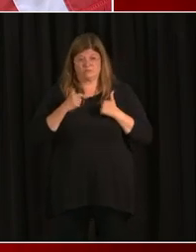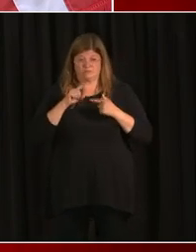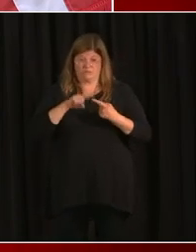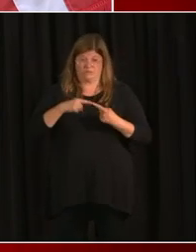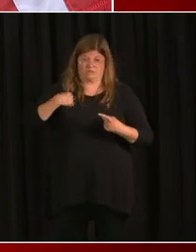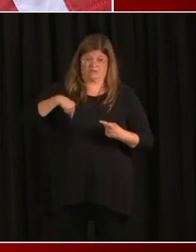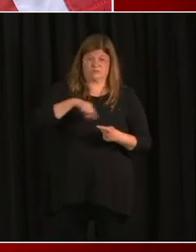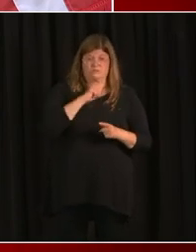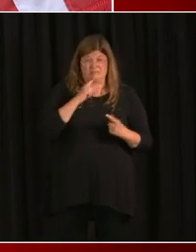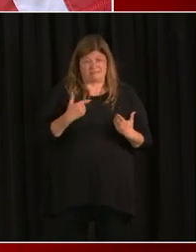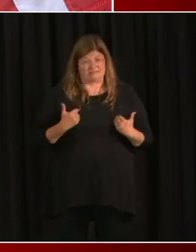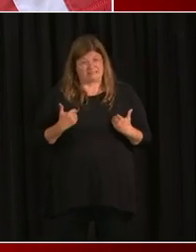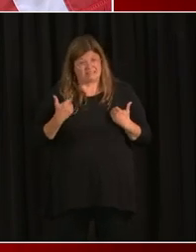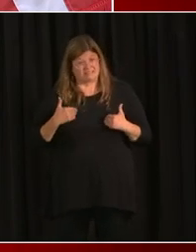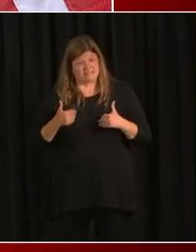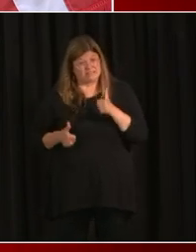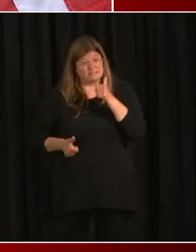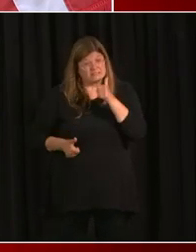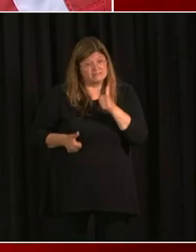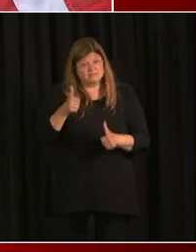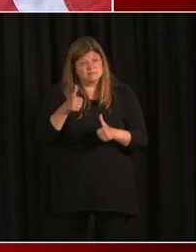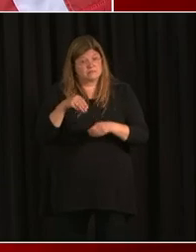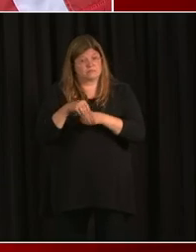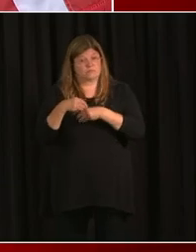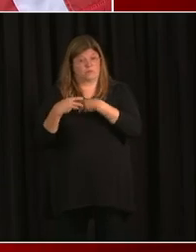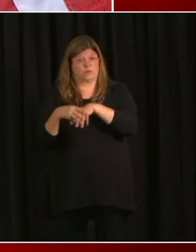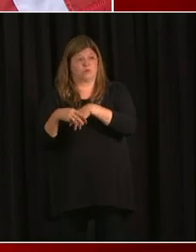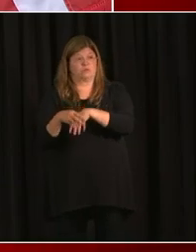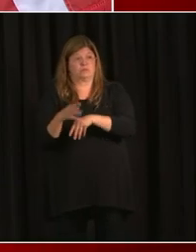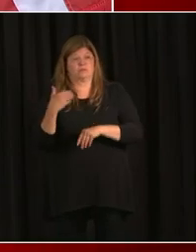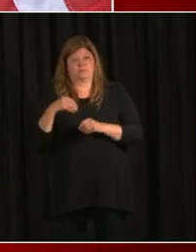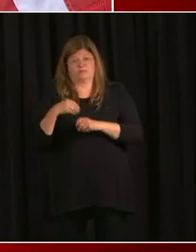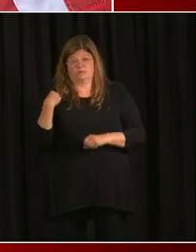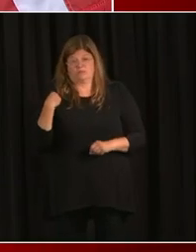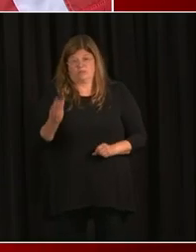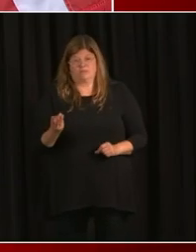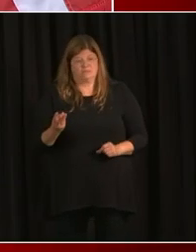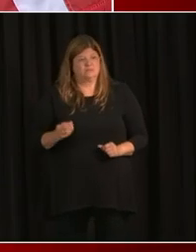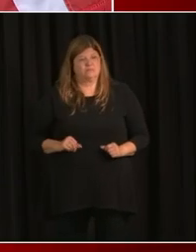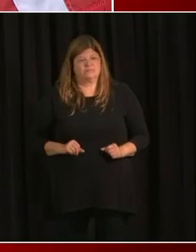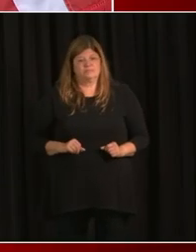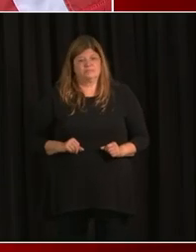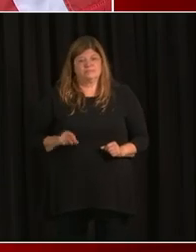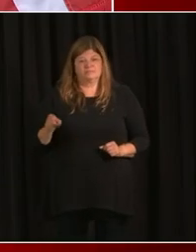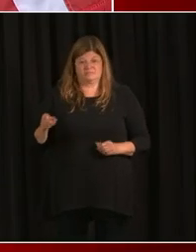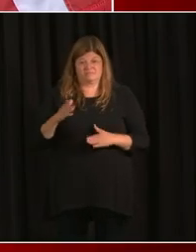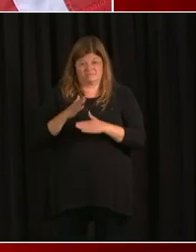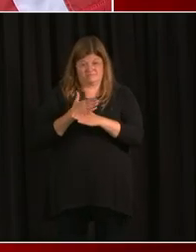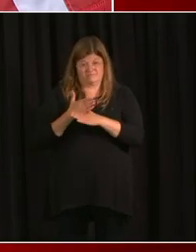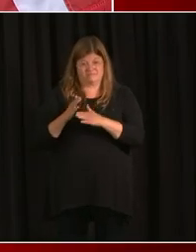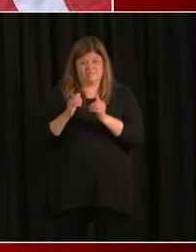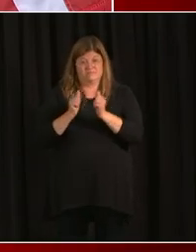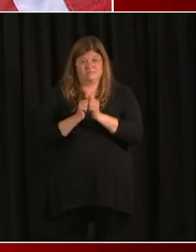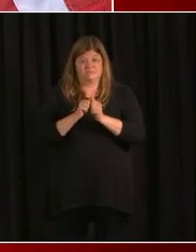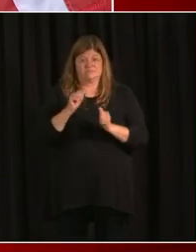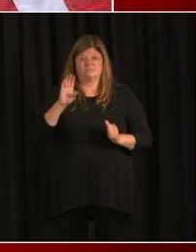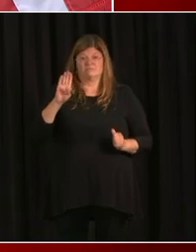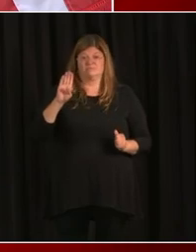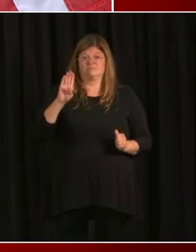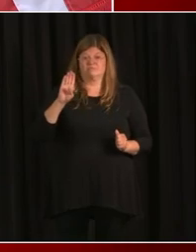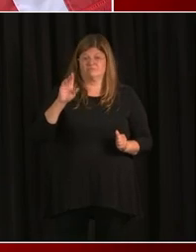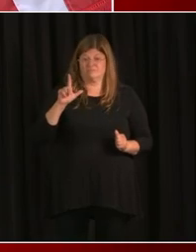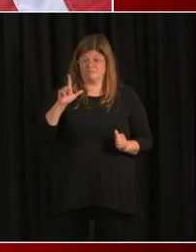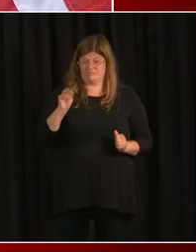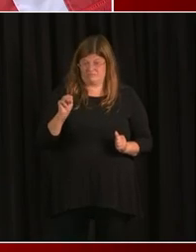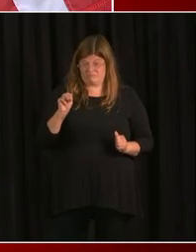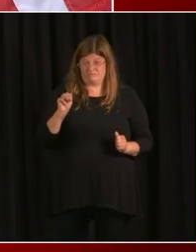the youngest speaker at the March on Washington. And he shared with me on Black Lives Matter Plaza. He